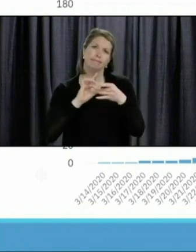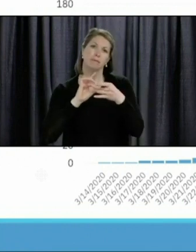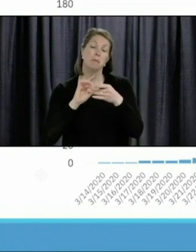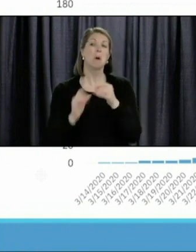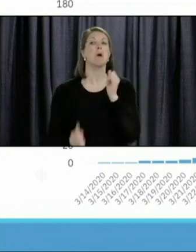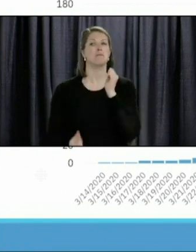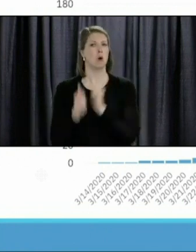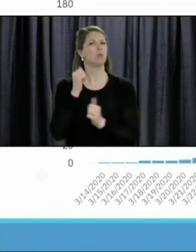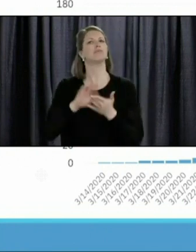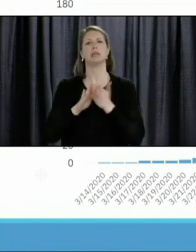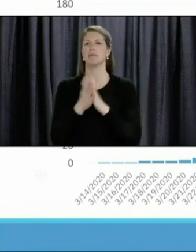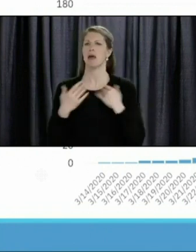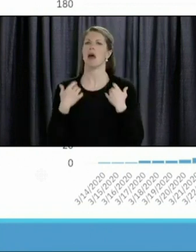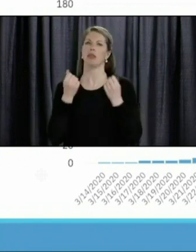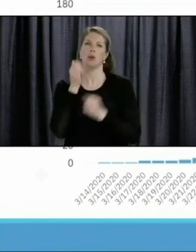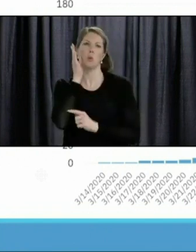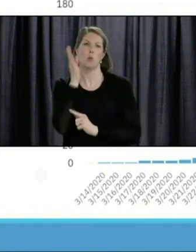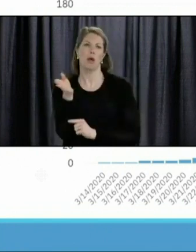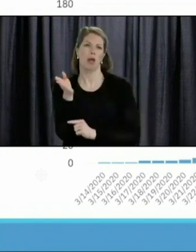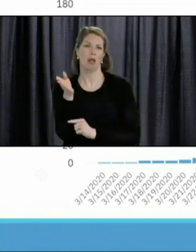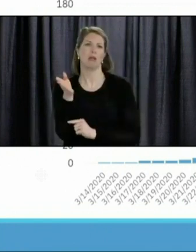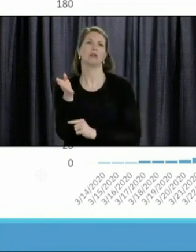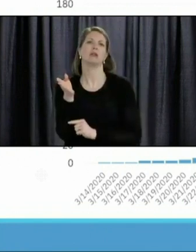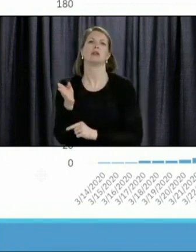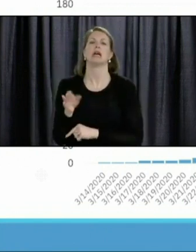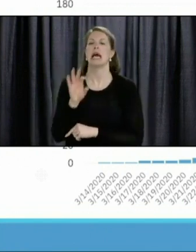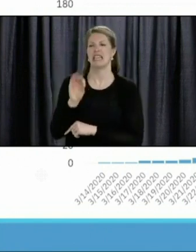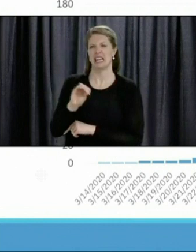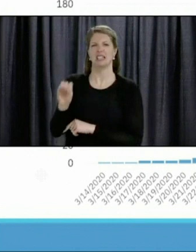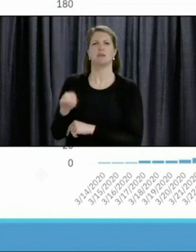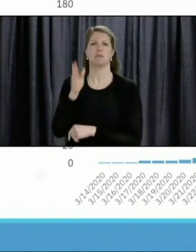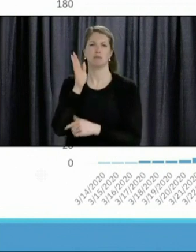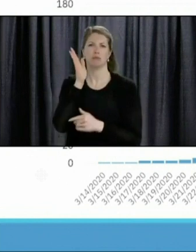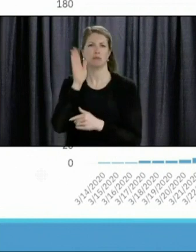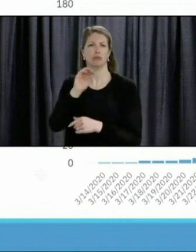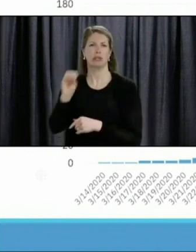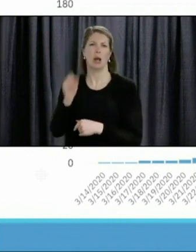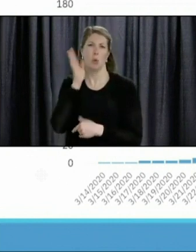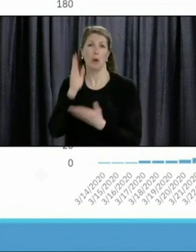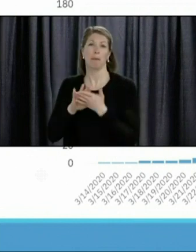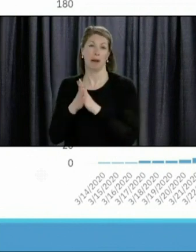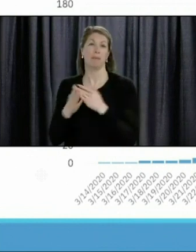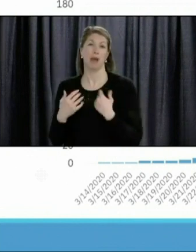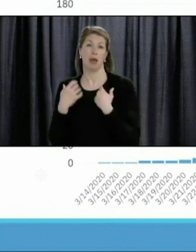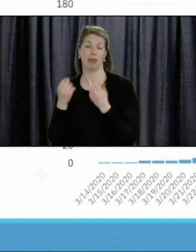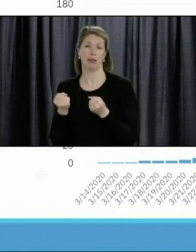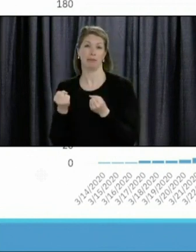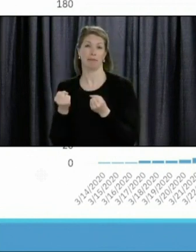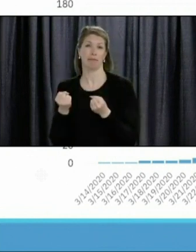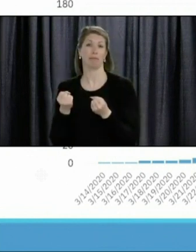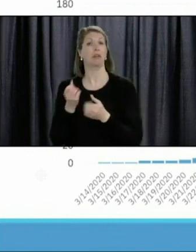fully. For those 8 to 9% of patients that do not recover,